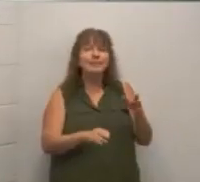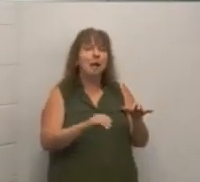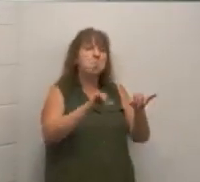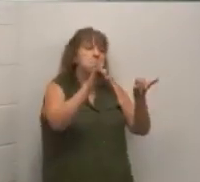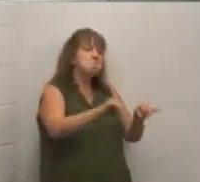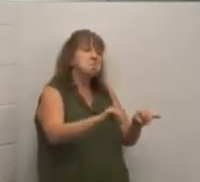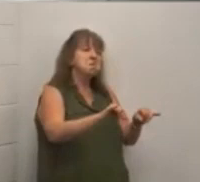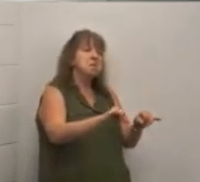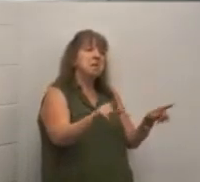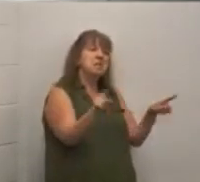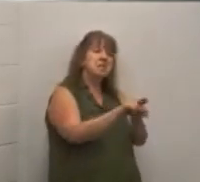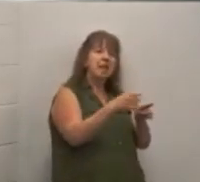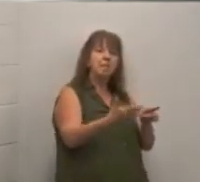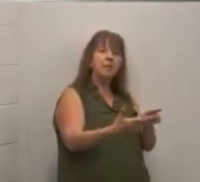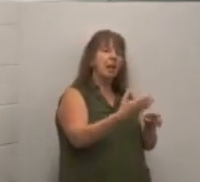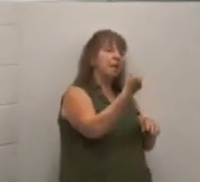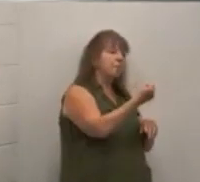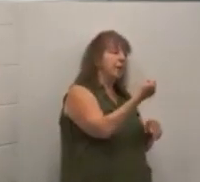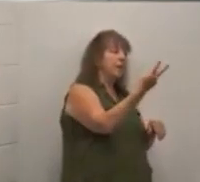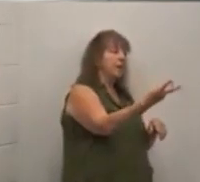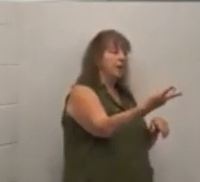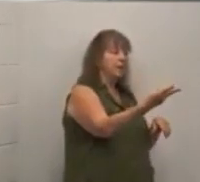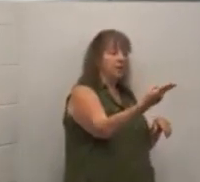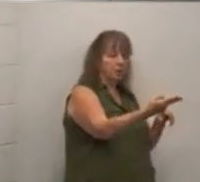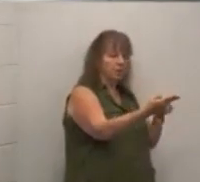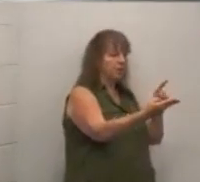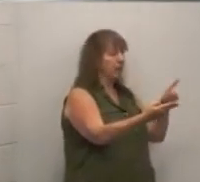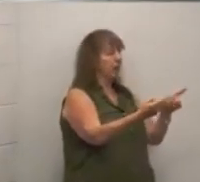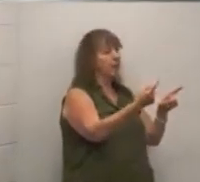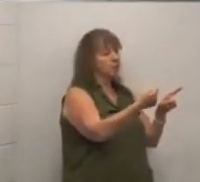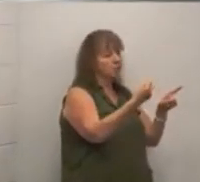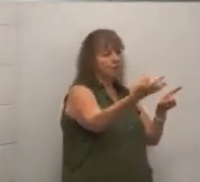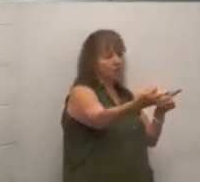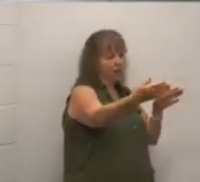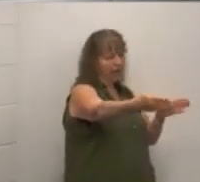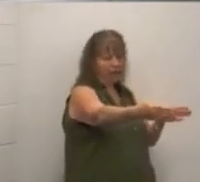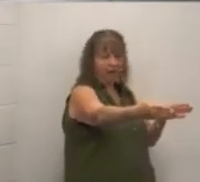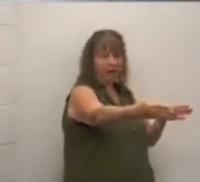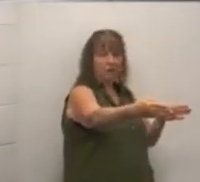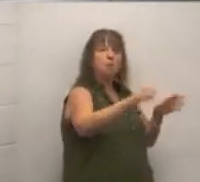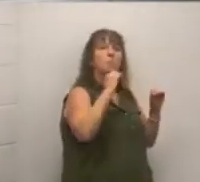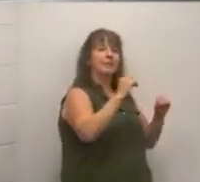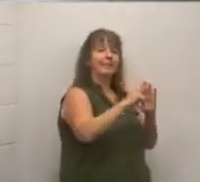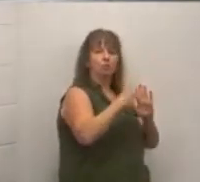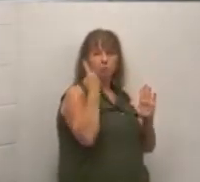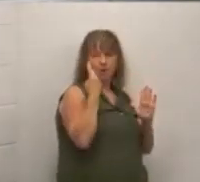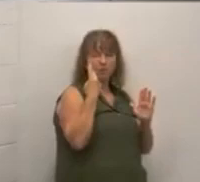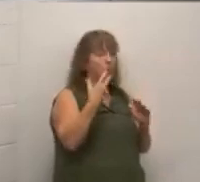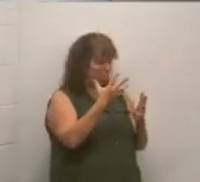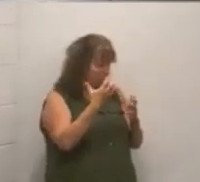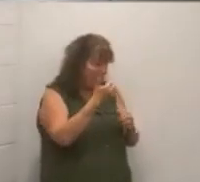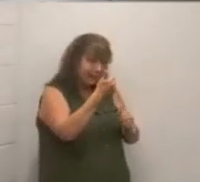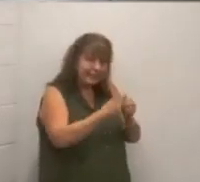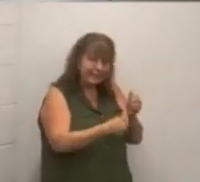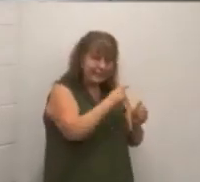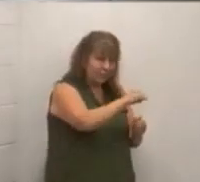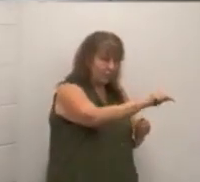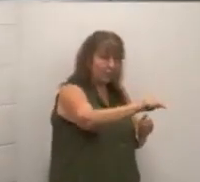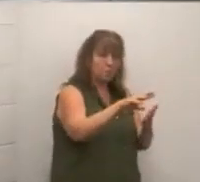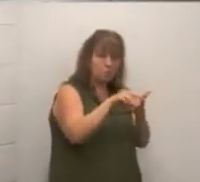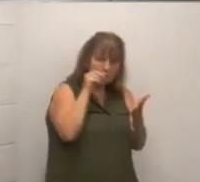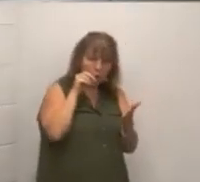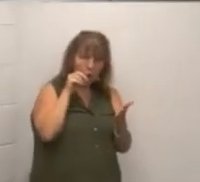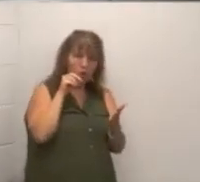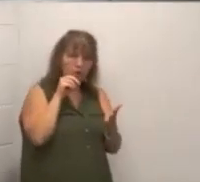lessons because, again, we want to make sure that every student has equitable access to the learning that they're expected to go through.